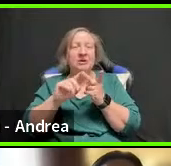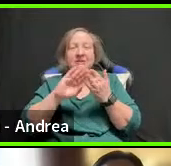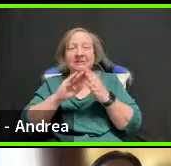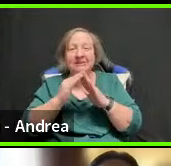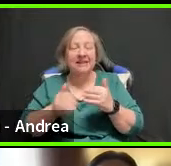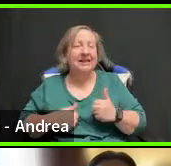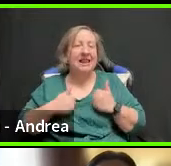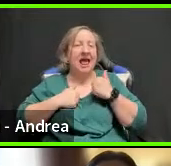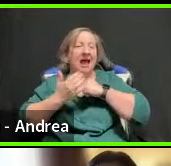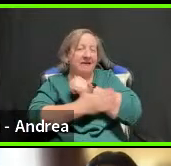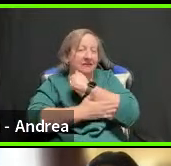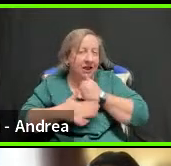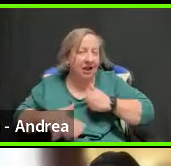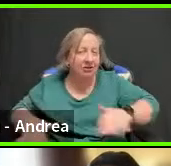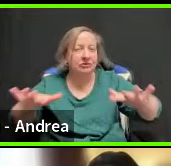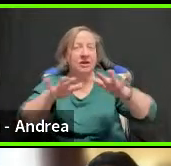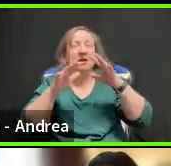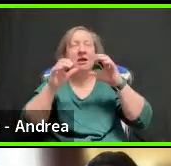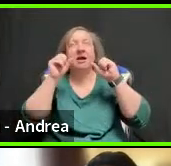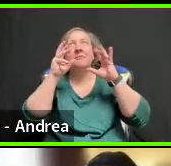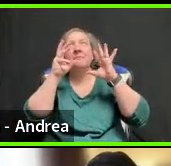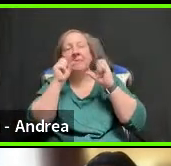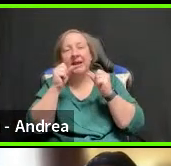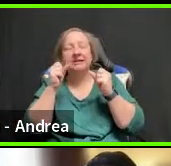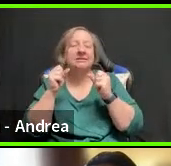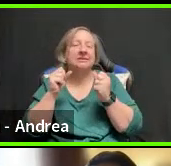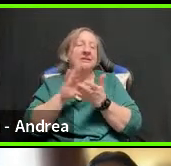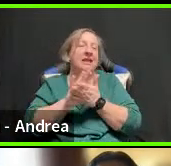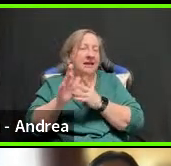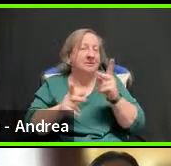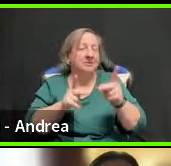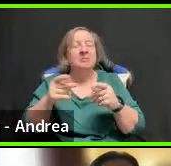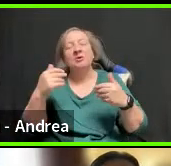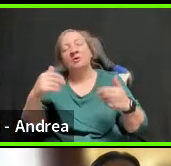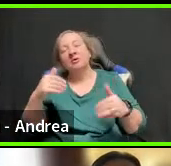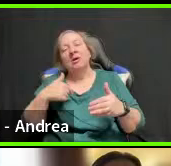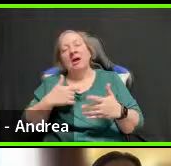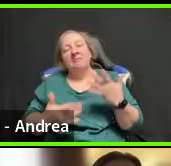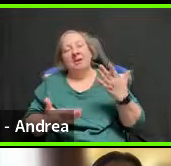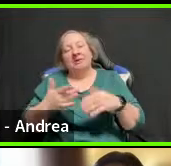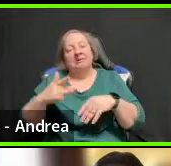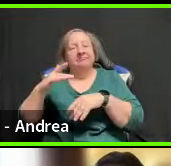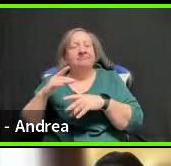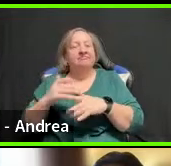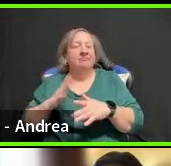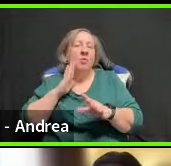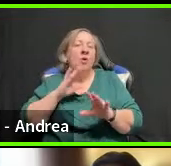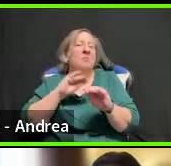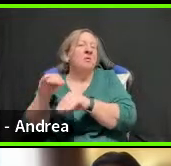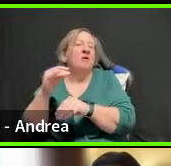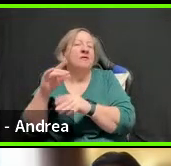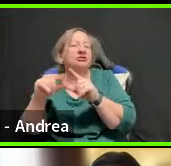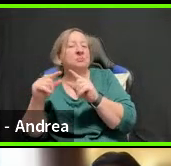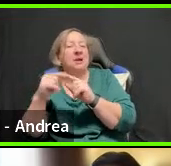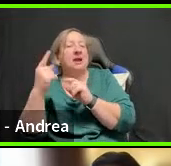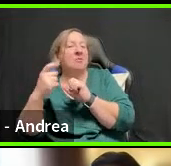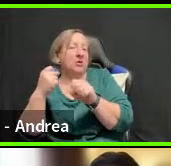all really amazing, and they're such nice people. So I would probably go to Japan. I will call on